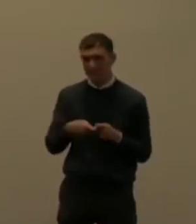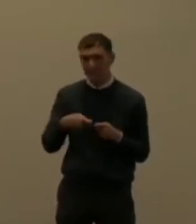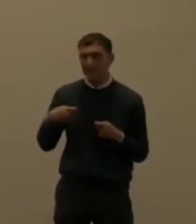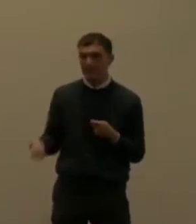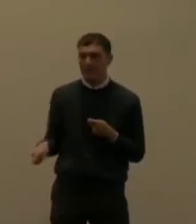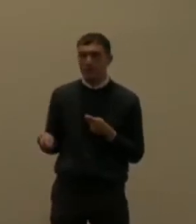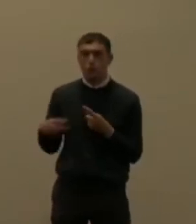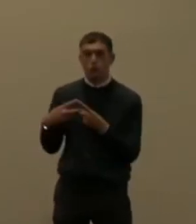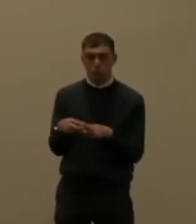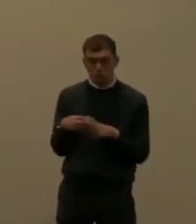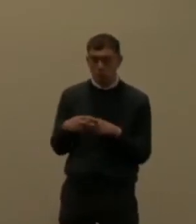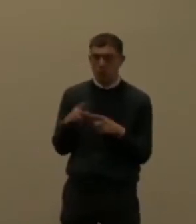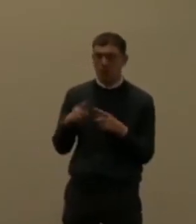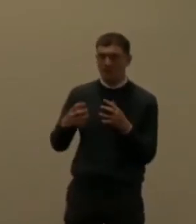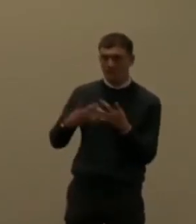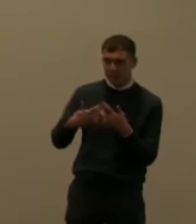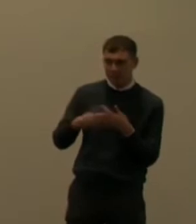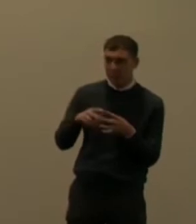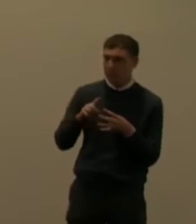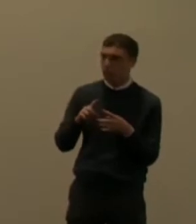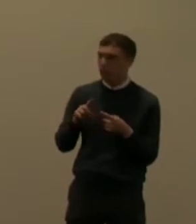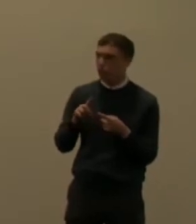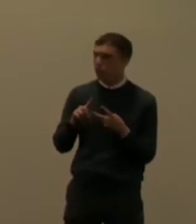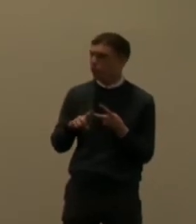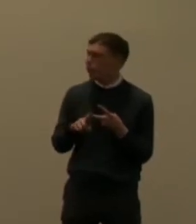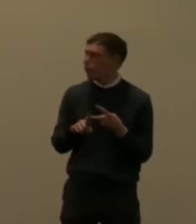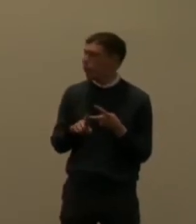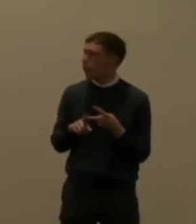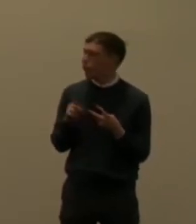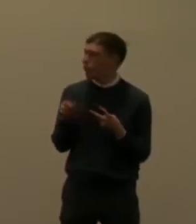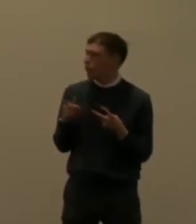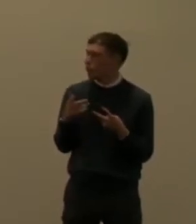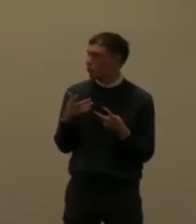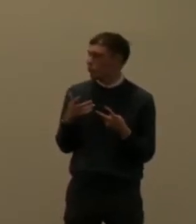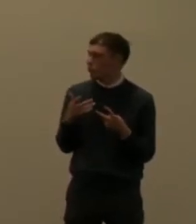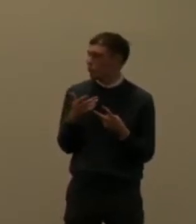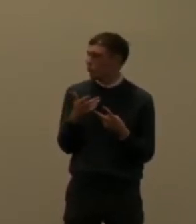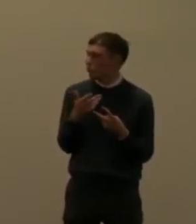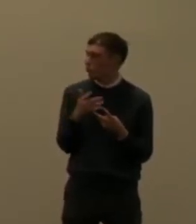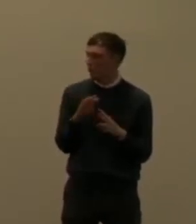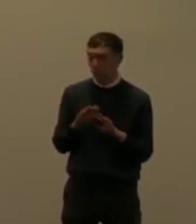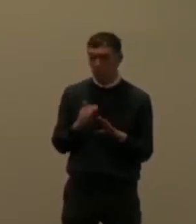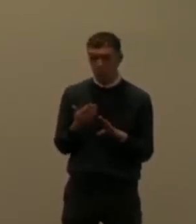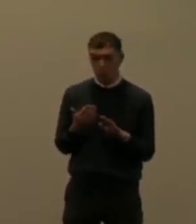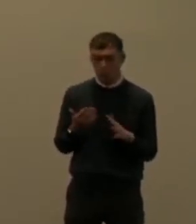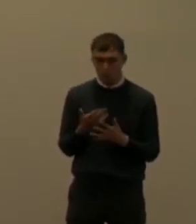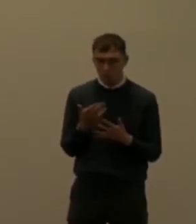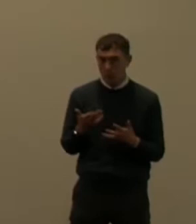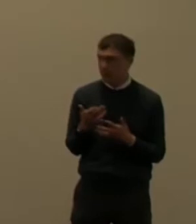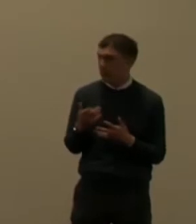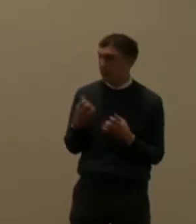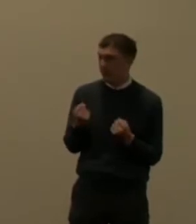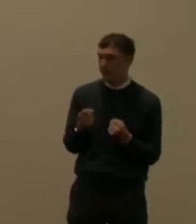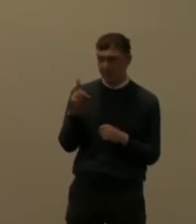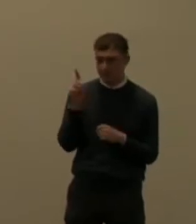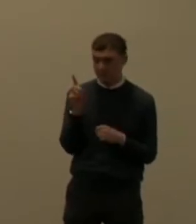and the functionality that are coming from the kind of out-of-the-box Power Platform tools, where we have this